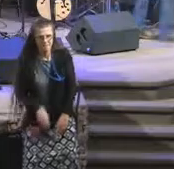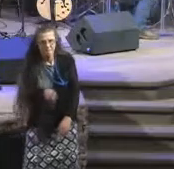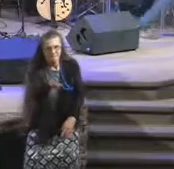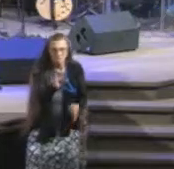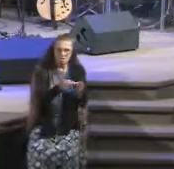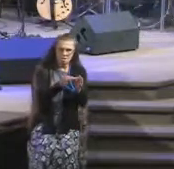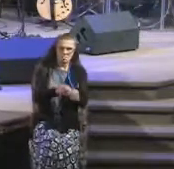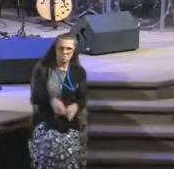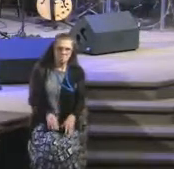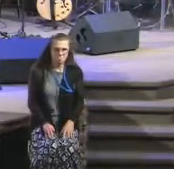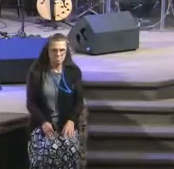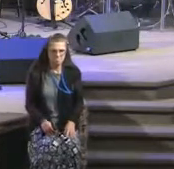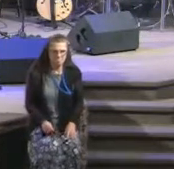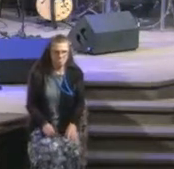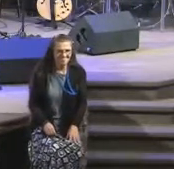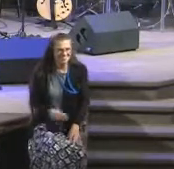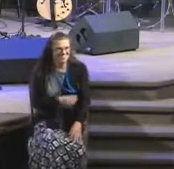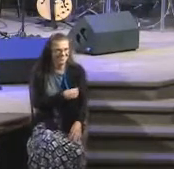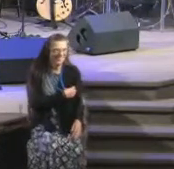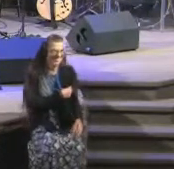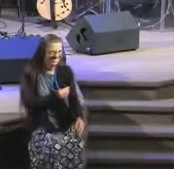Whew.